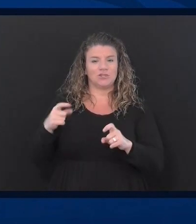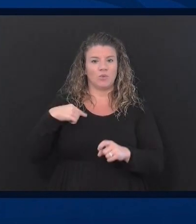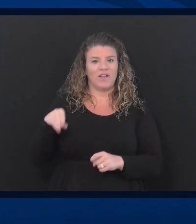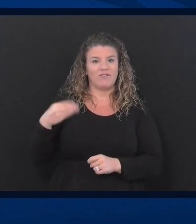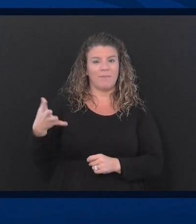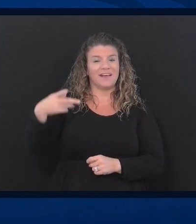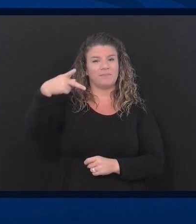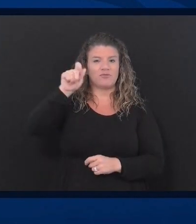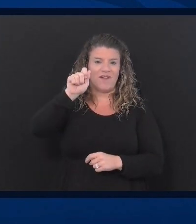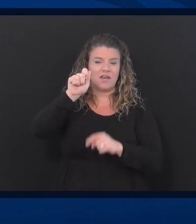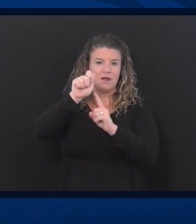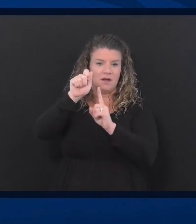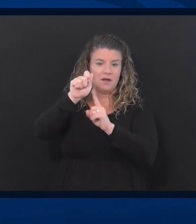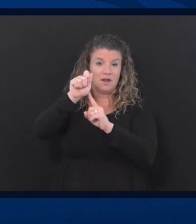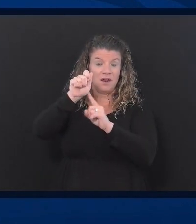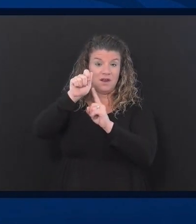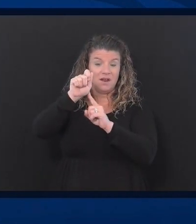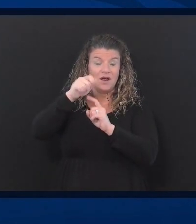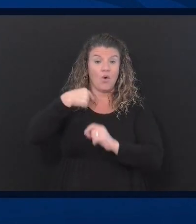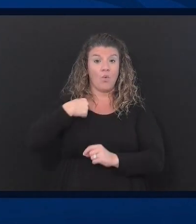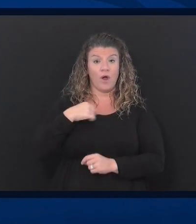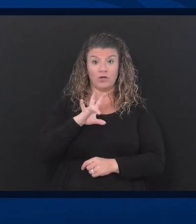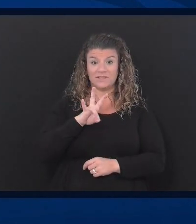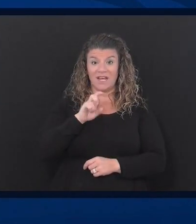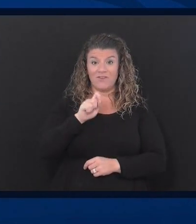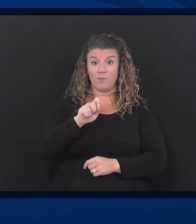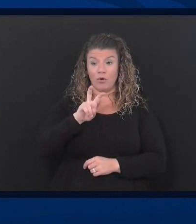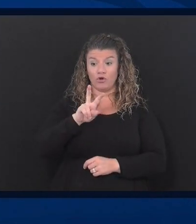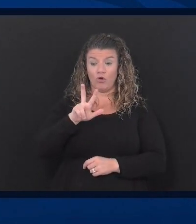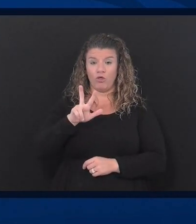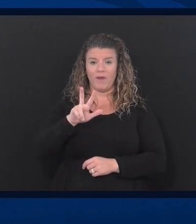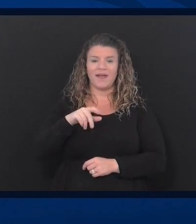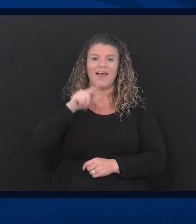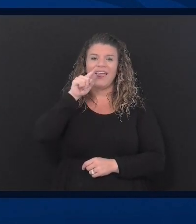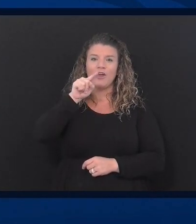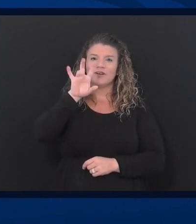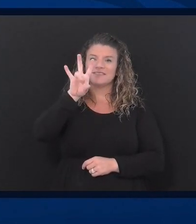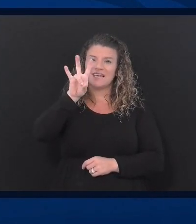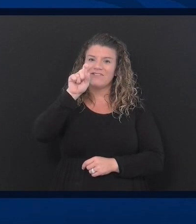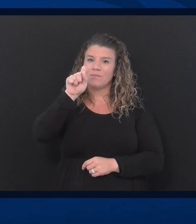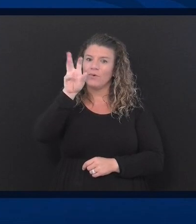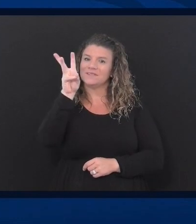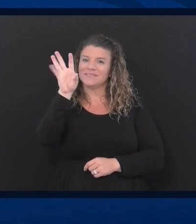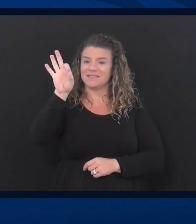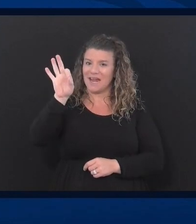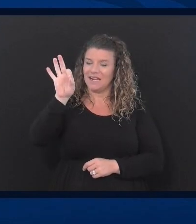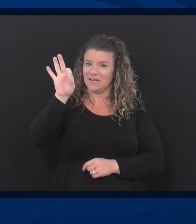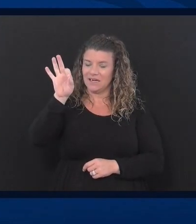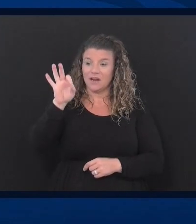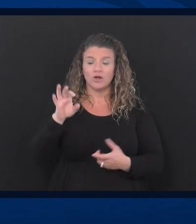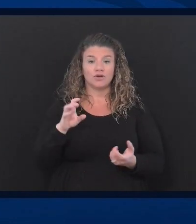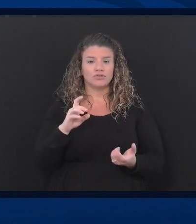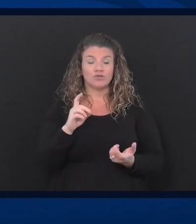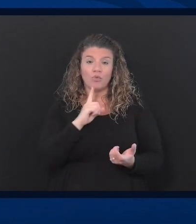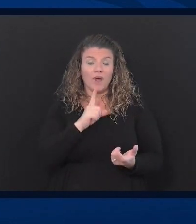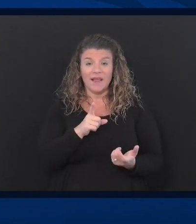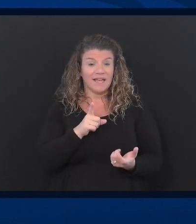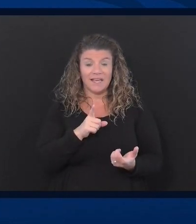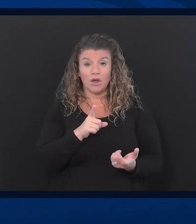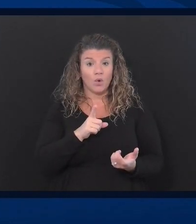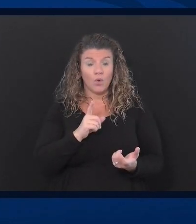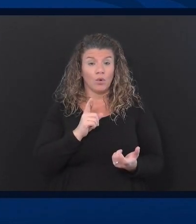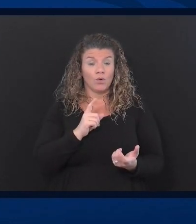is Pennsylvania. We're at 7.23 and they're at 7.69. So the long and the short of it